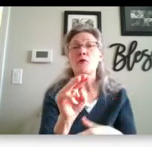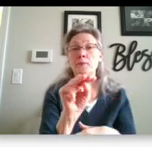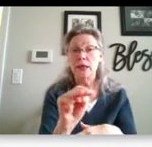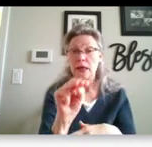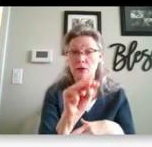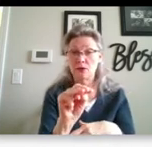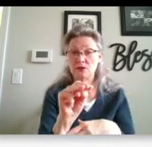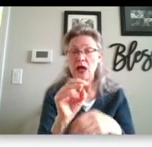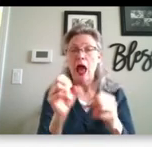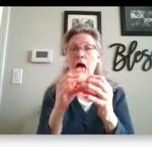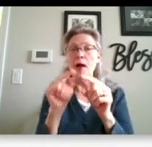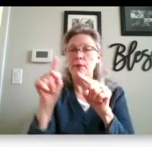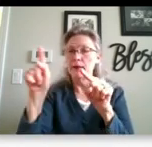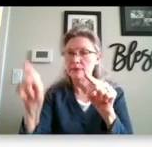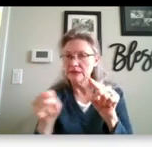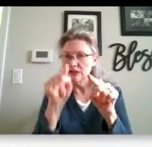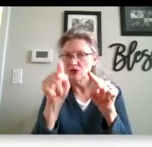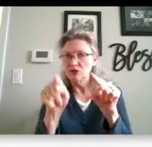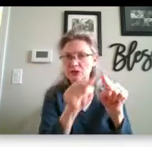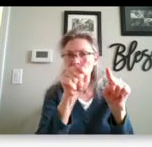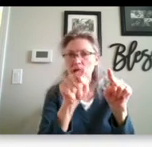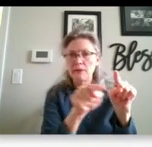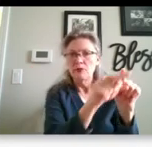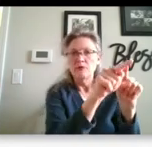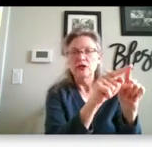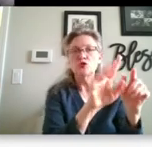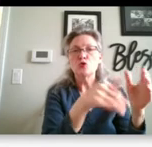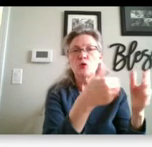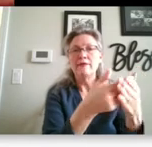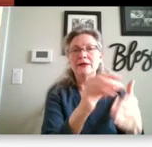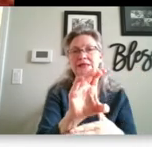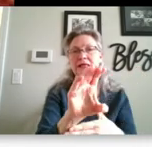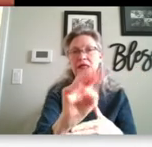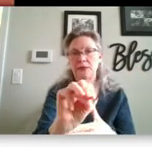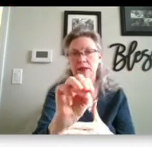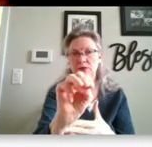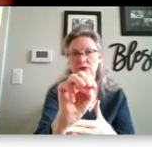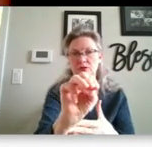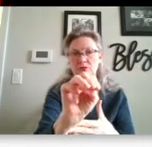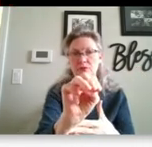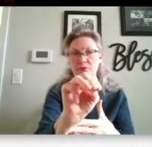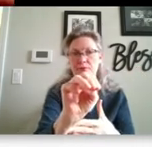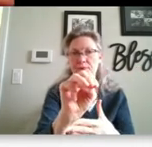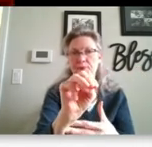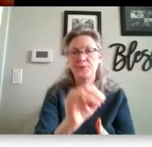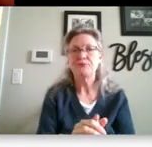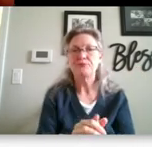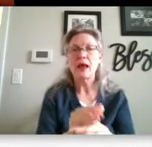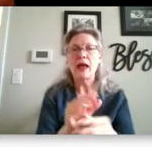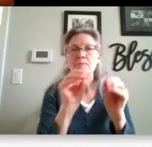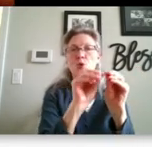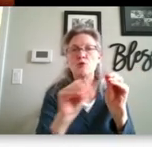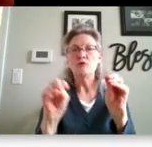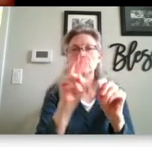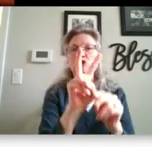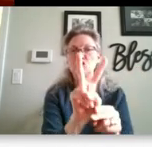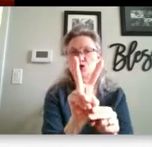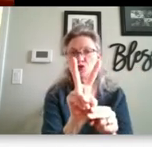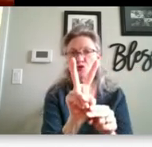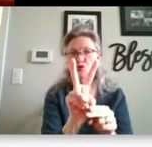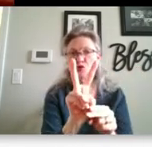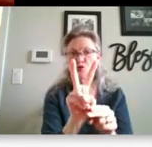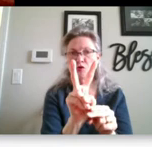am I moving over to get to centimeters, right? If I want to get to centimeters, I'm moving 2 positions.